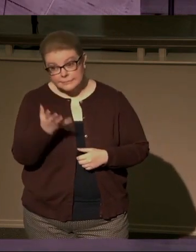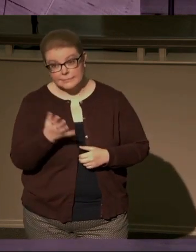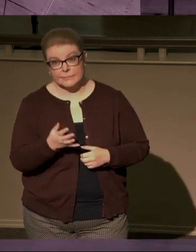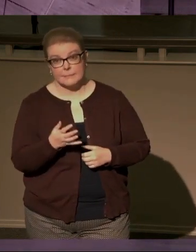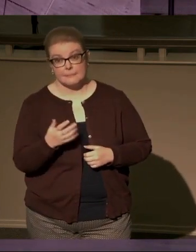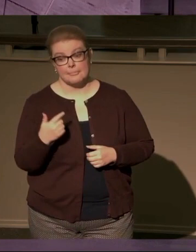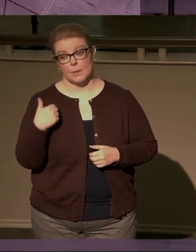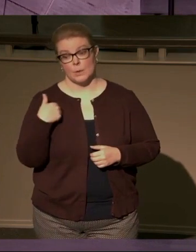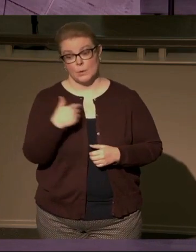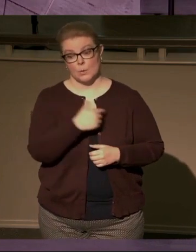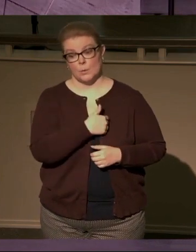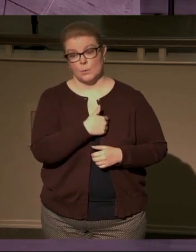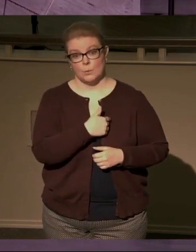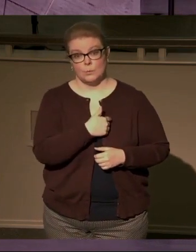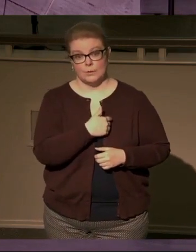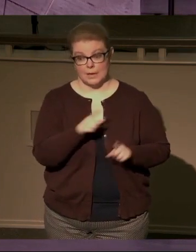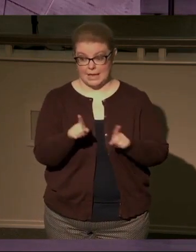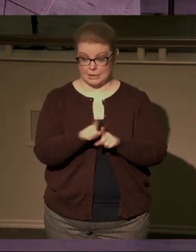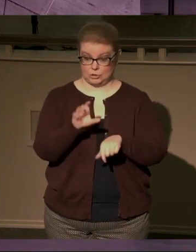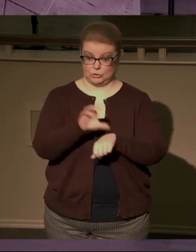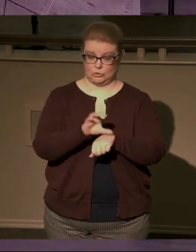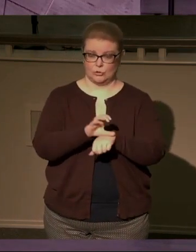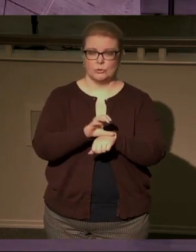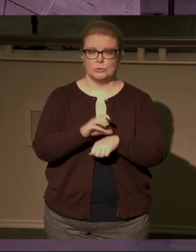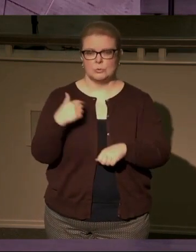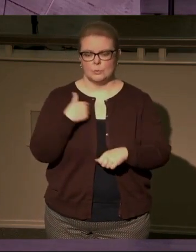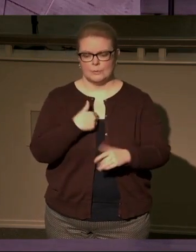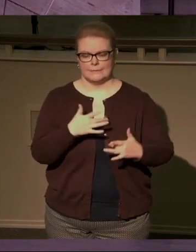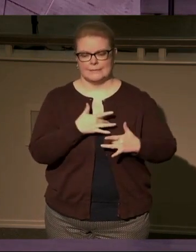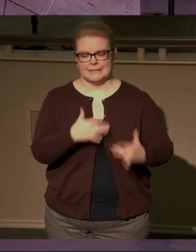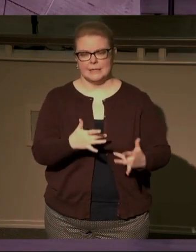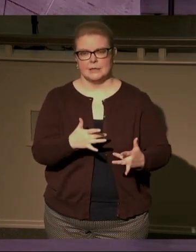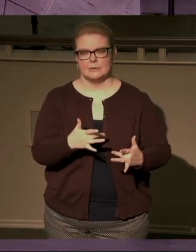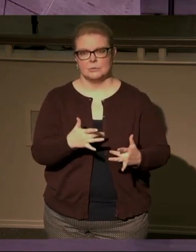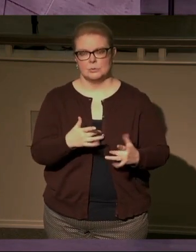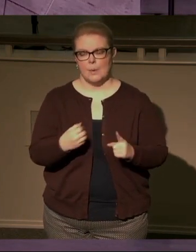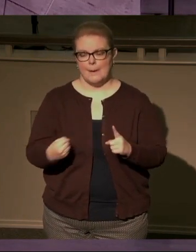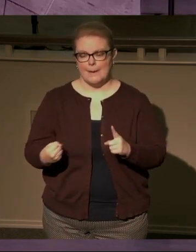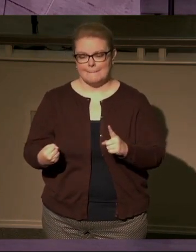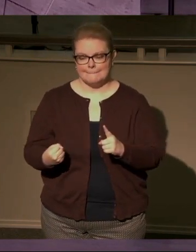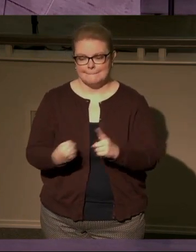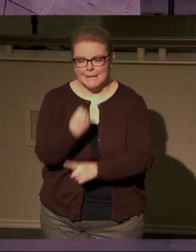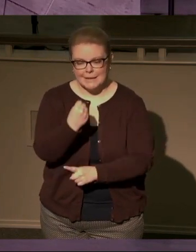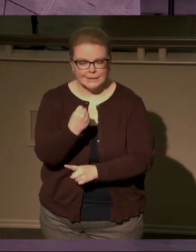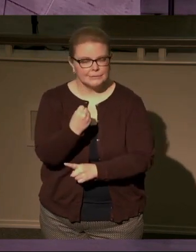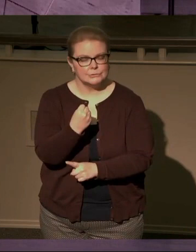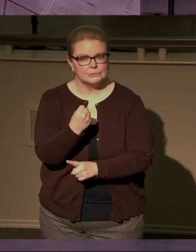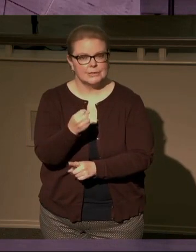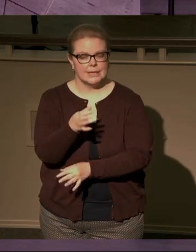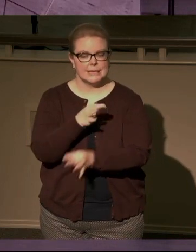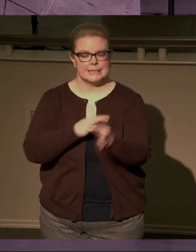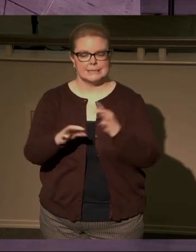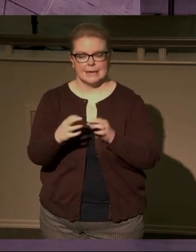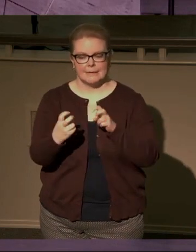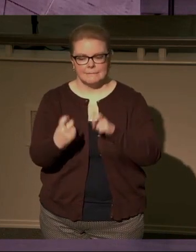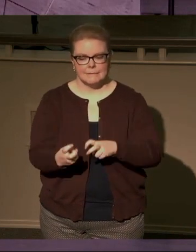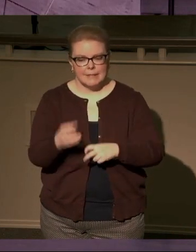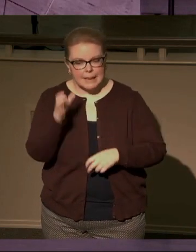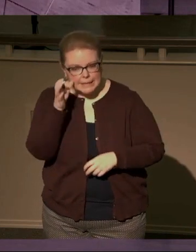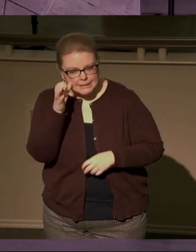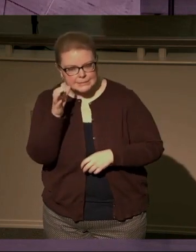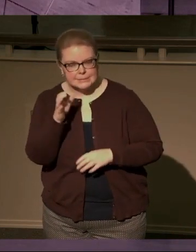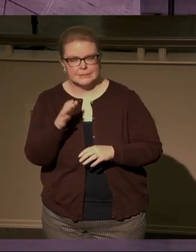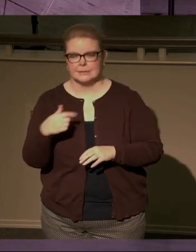we've been, as churches, we've tended to punch rather than to listen. We don't need to punch. That's the